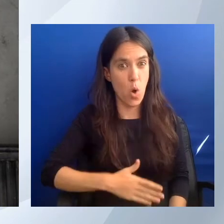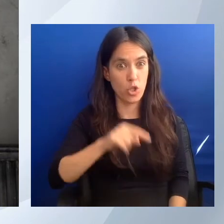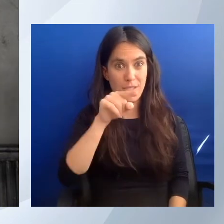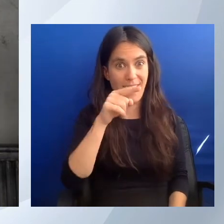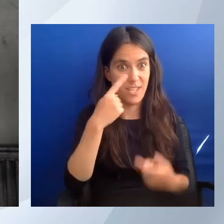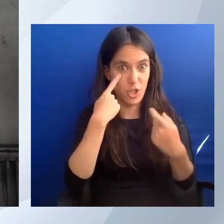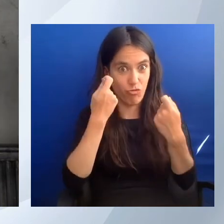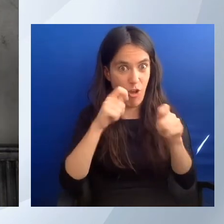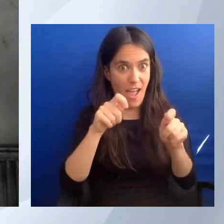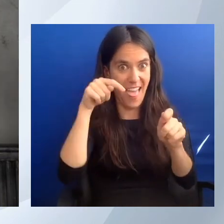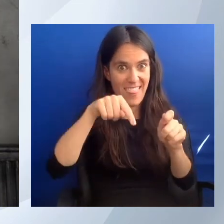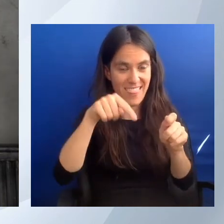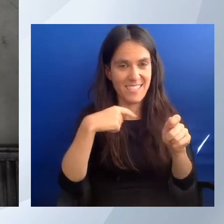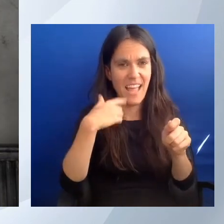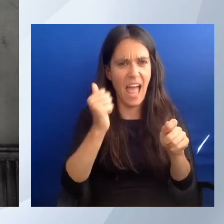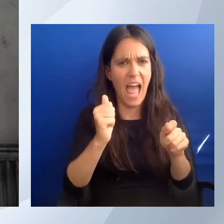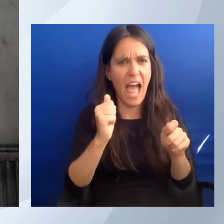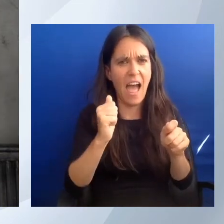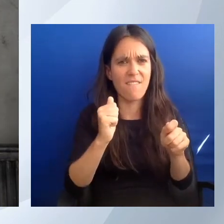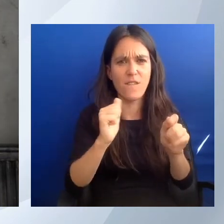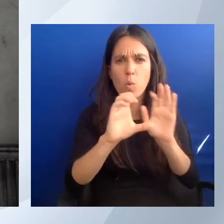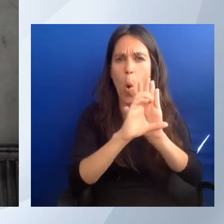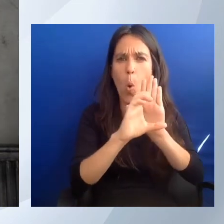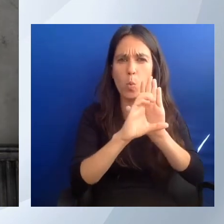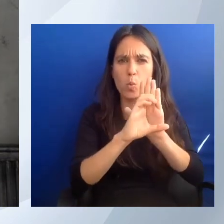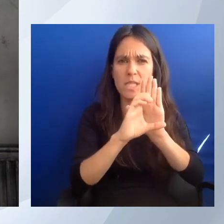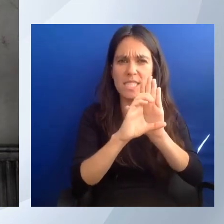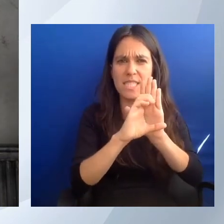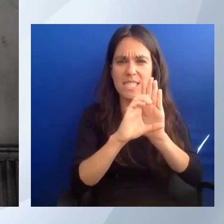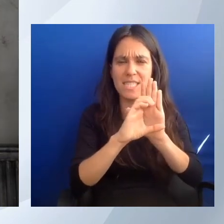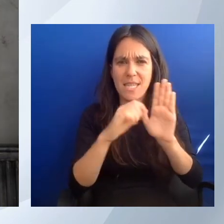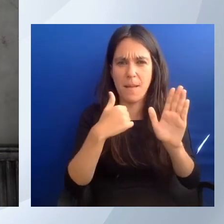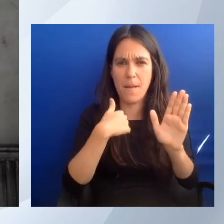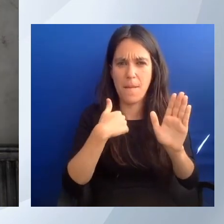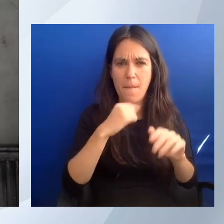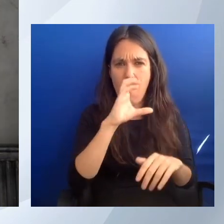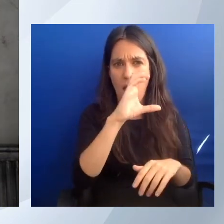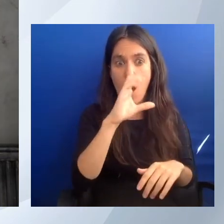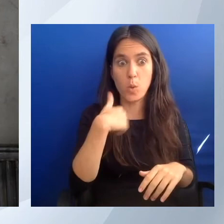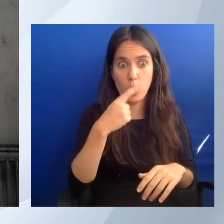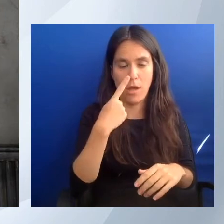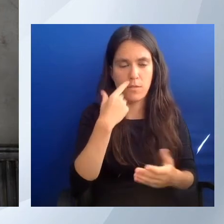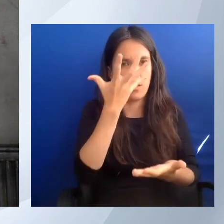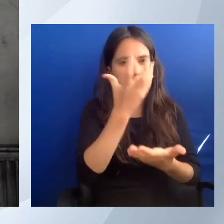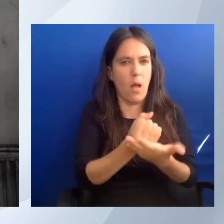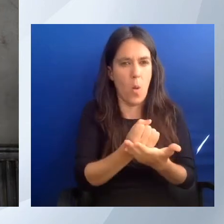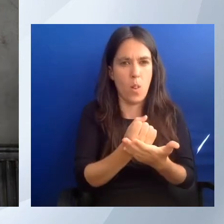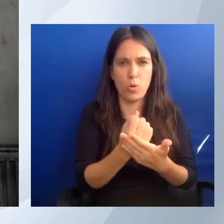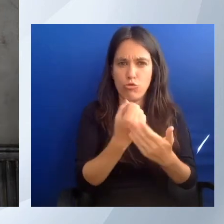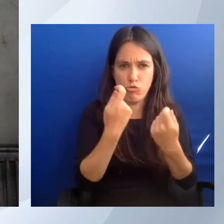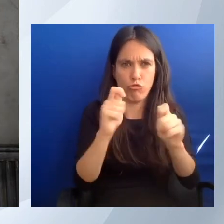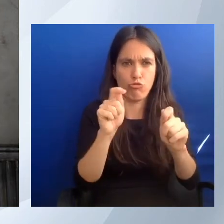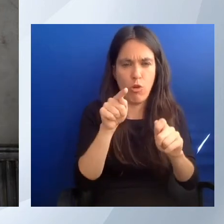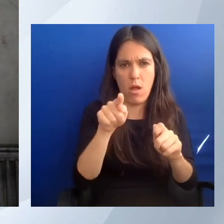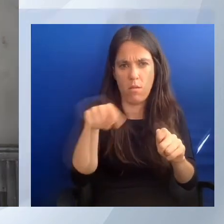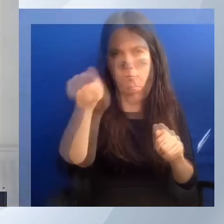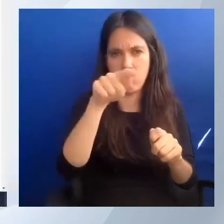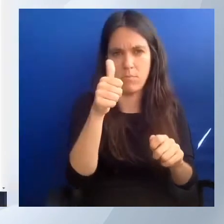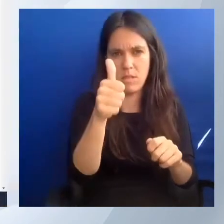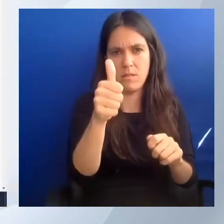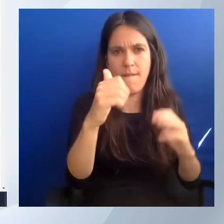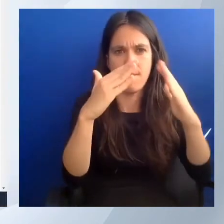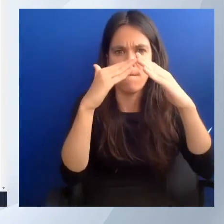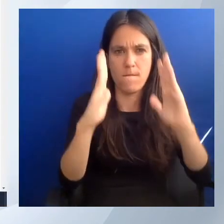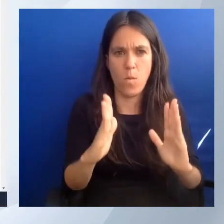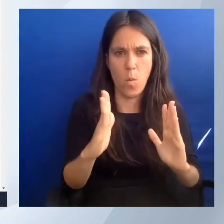on my GitHub account that you can download and try it out yourself. It has a Docker container inside it in